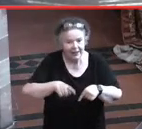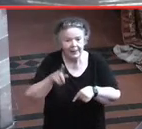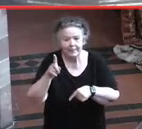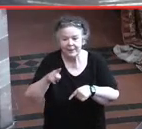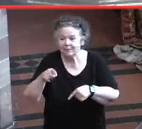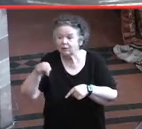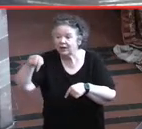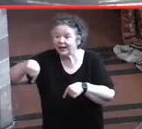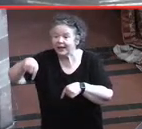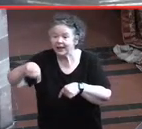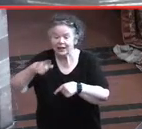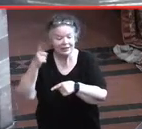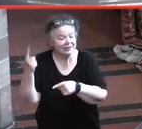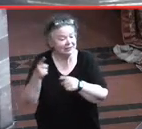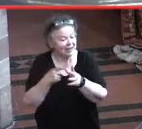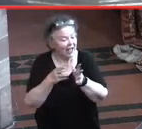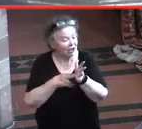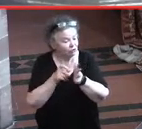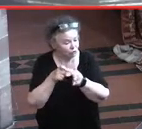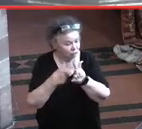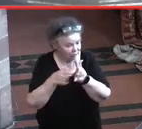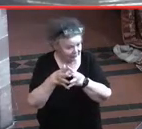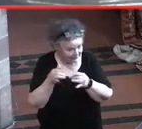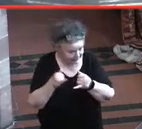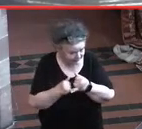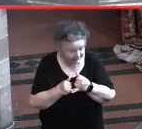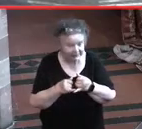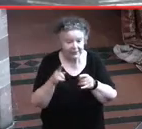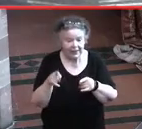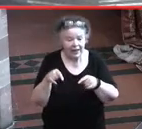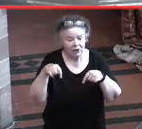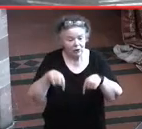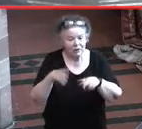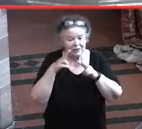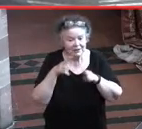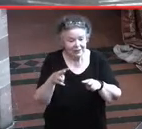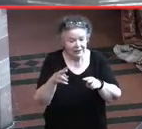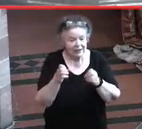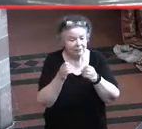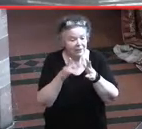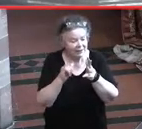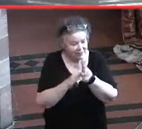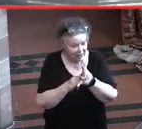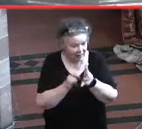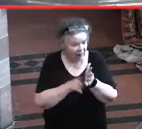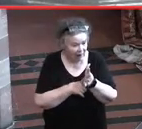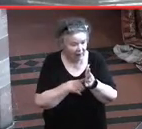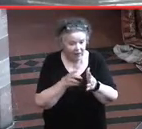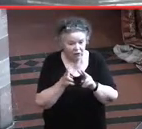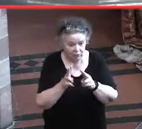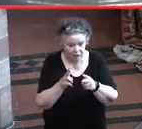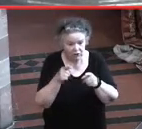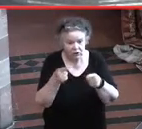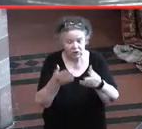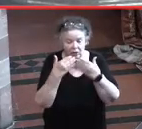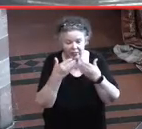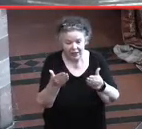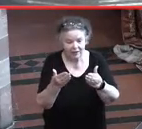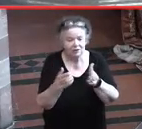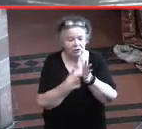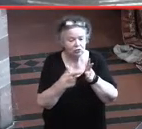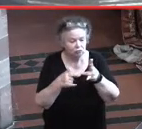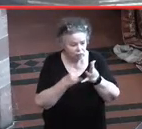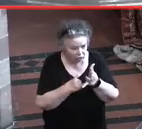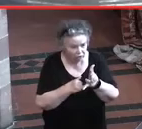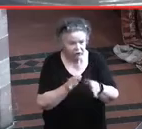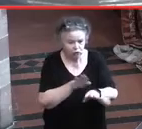St. Andrew's. And you'll have seen that this service is being BSL signed, where we give a huge thanks to Roz